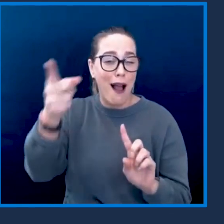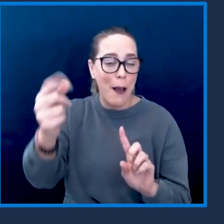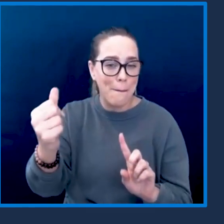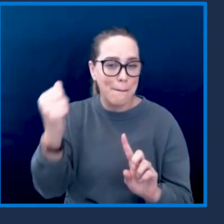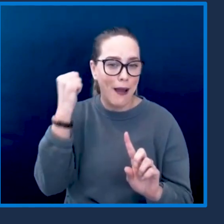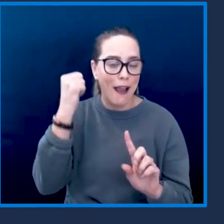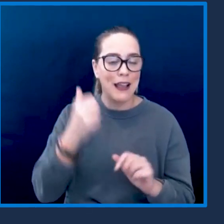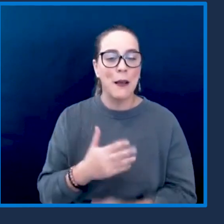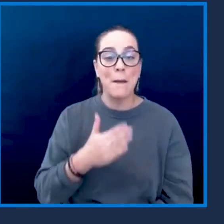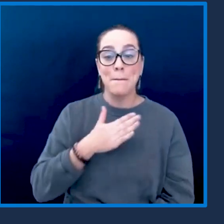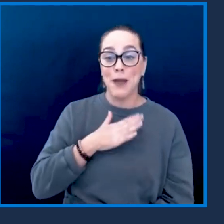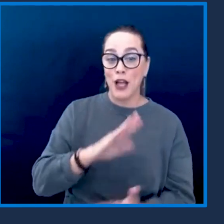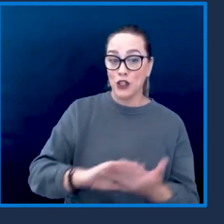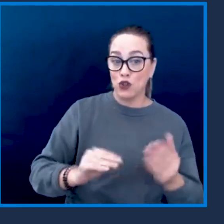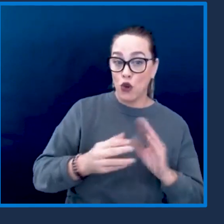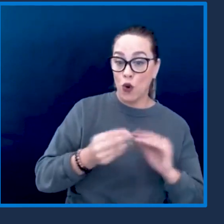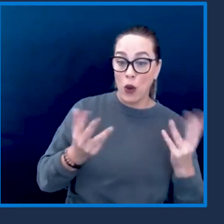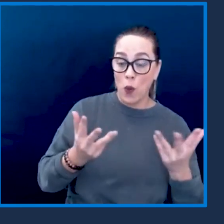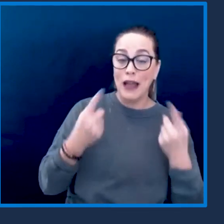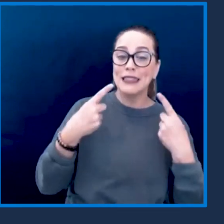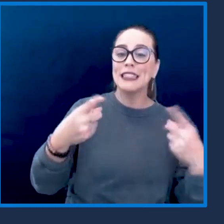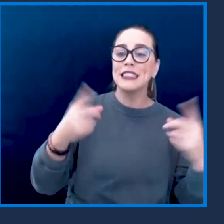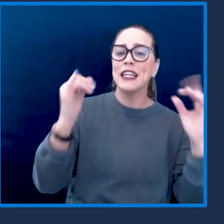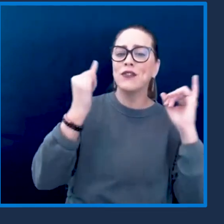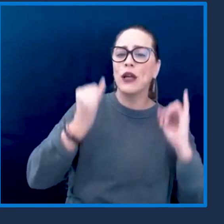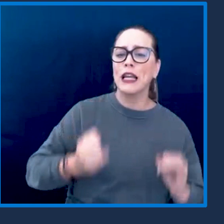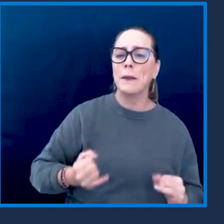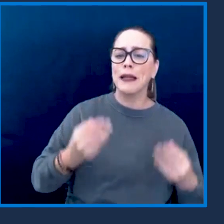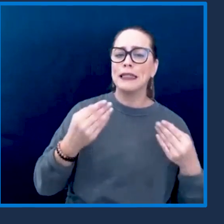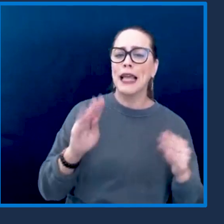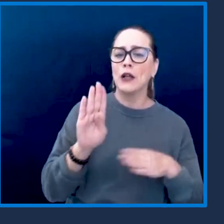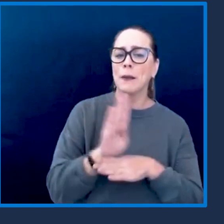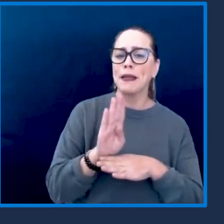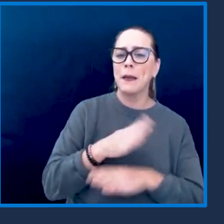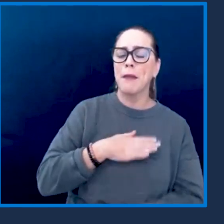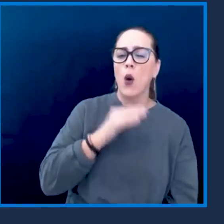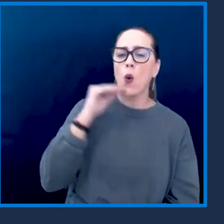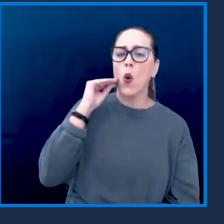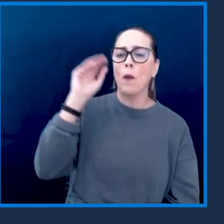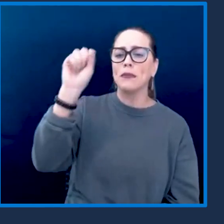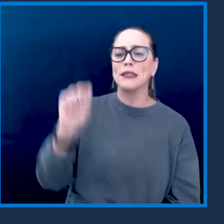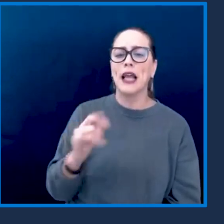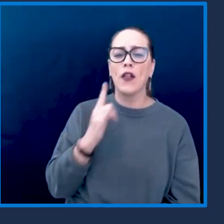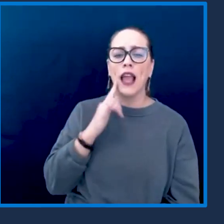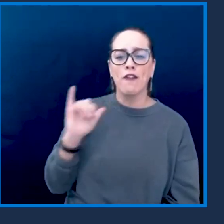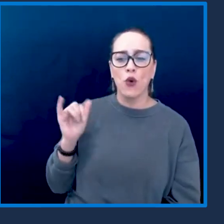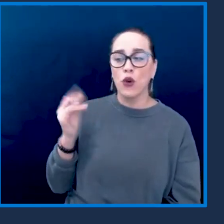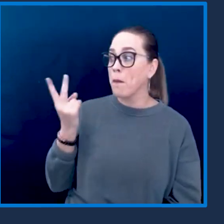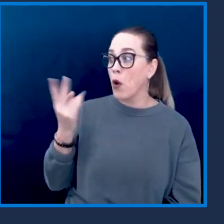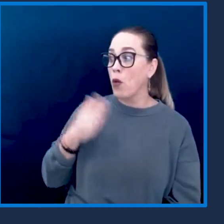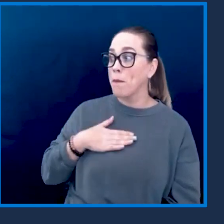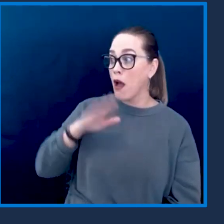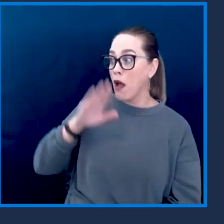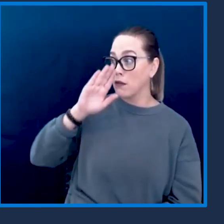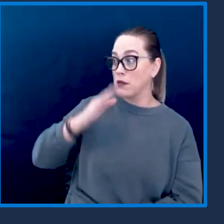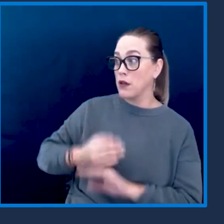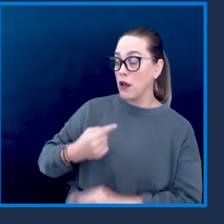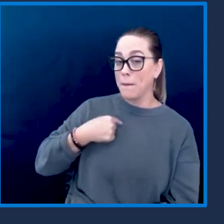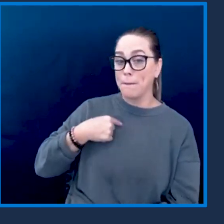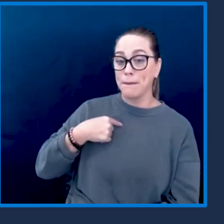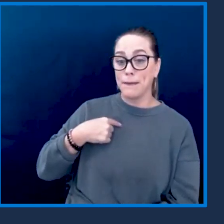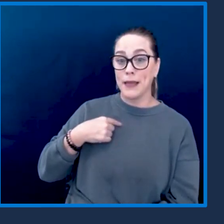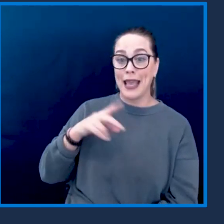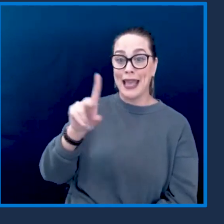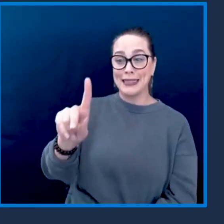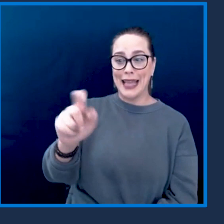a successful independent sales business from my home in Southern California when both my son and I were diagnosed with autism in